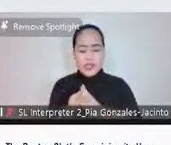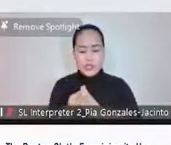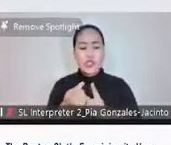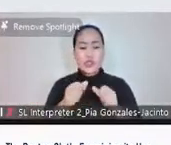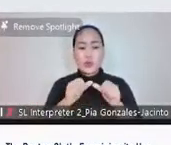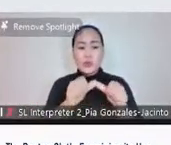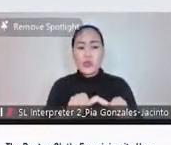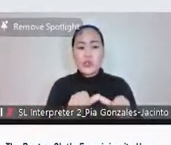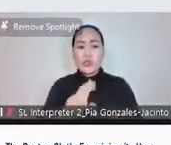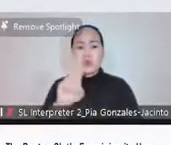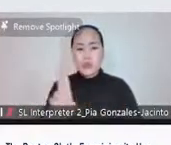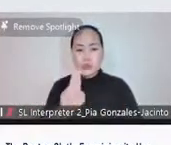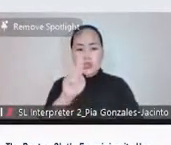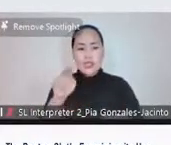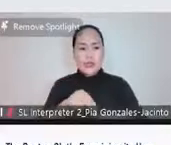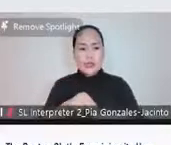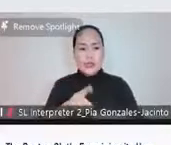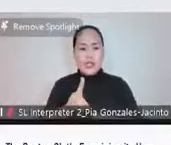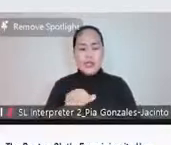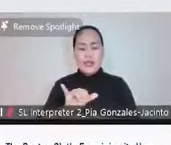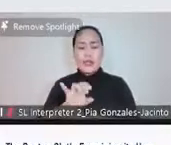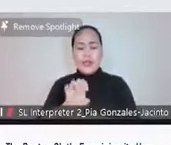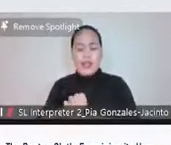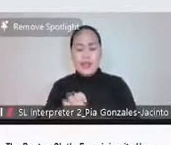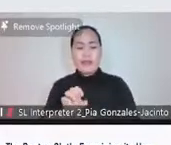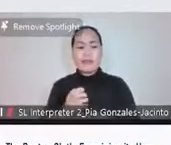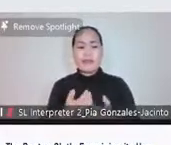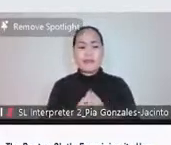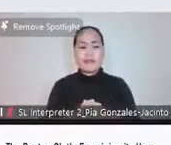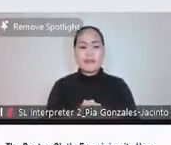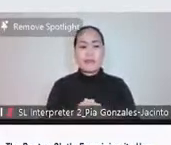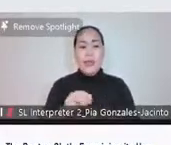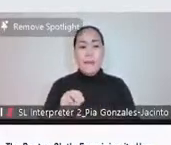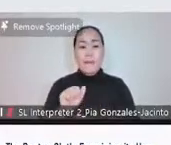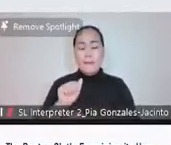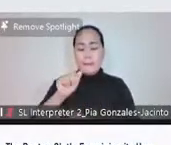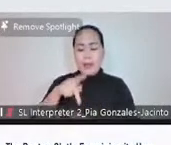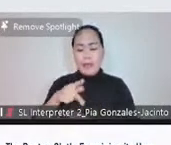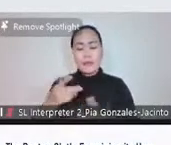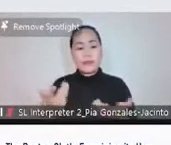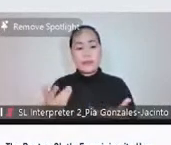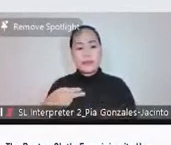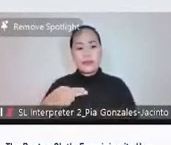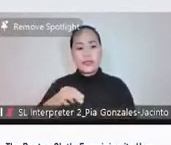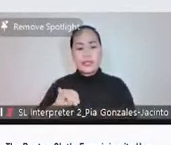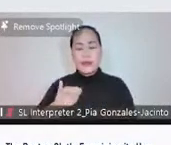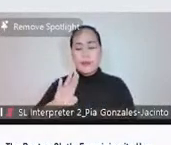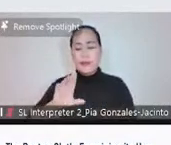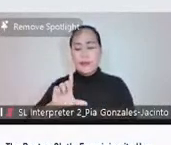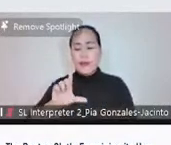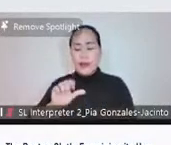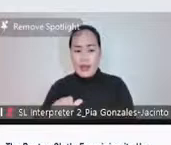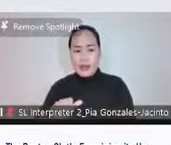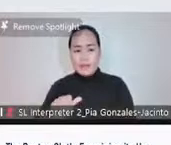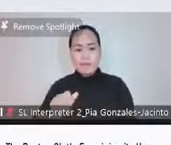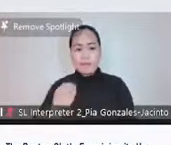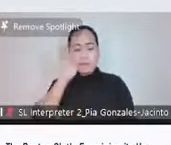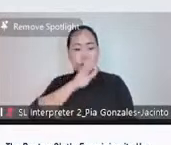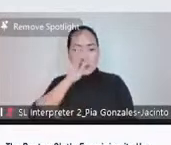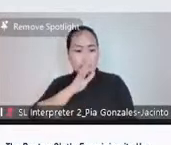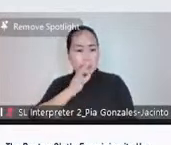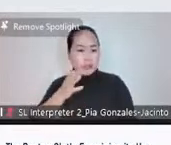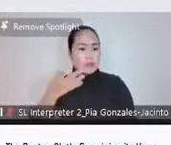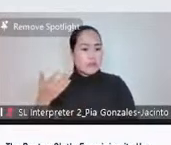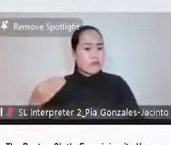in their warp ikat textiles. The map from the Hiblanang-Lain Filipino catalog shows the areas of traditional and